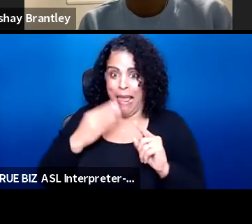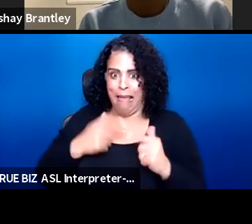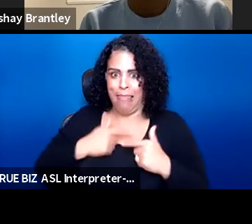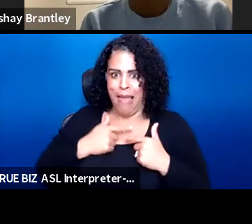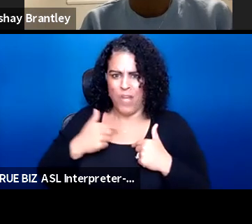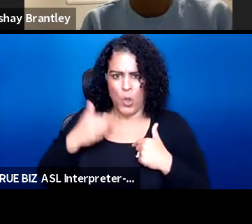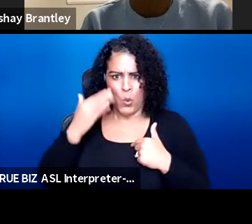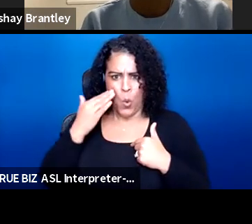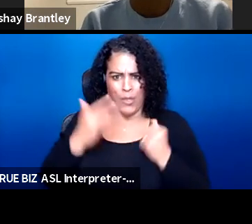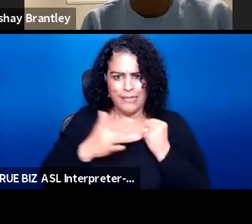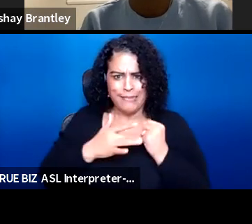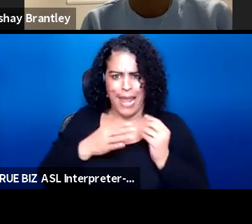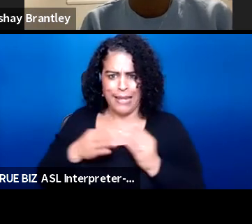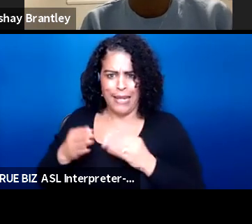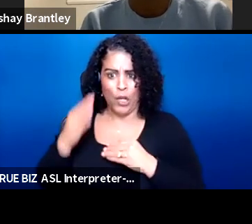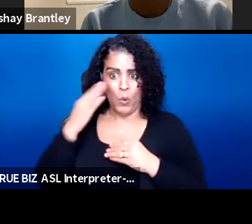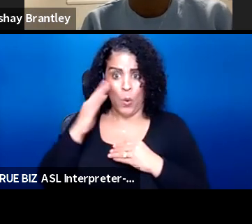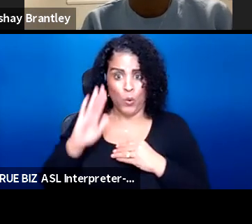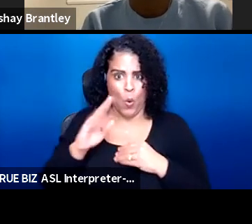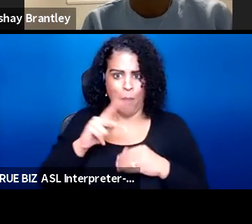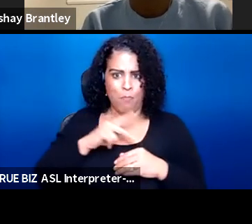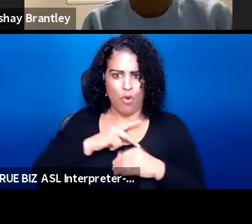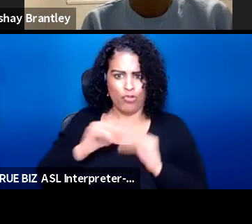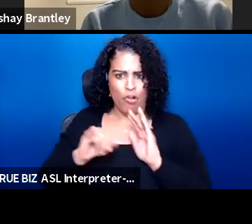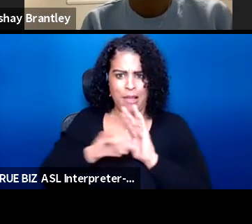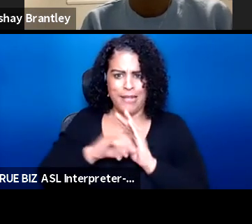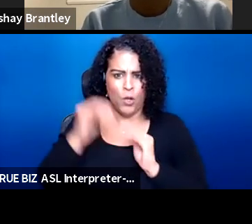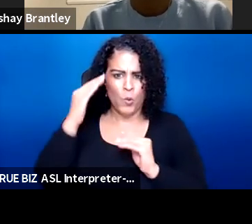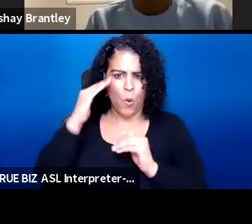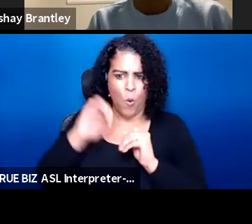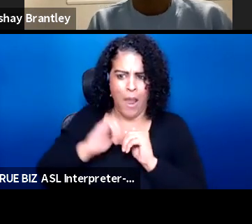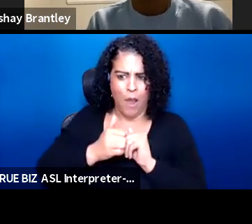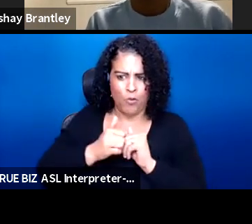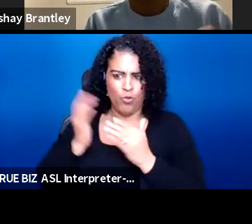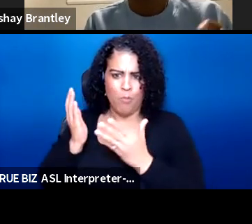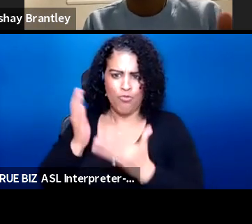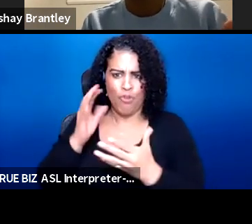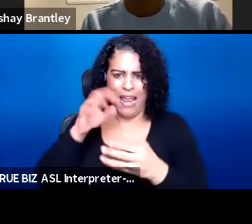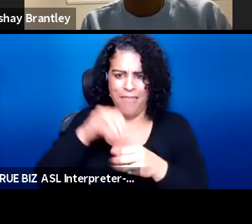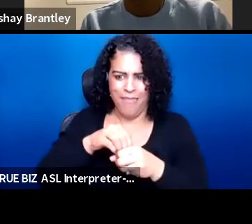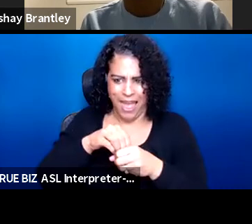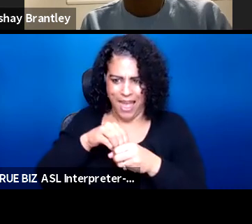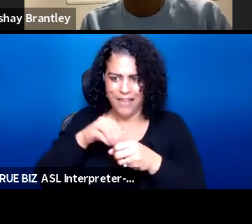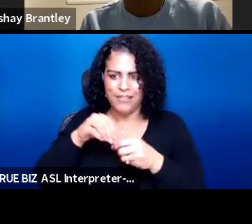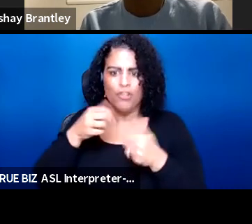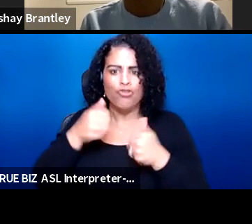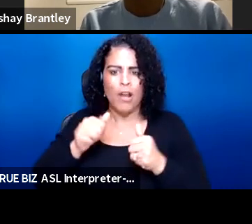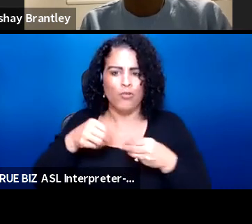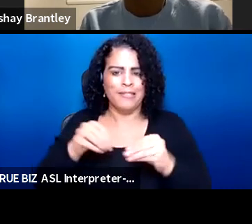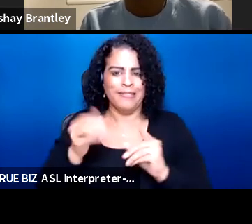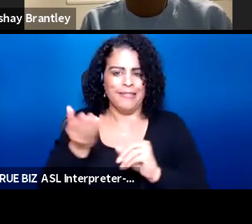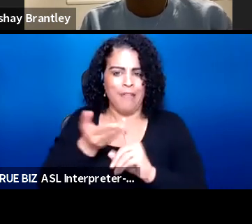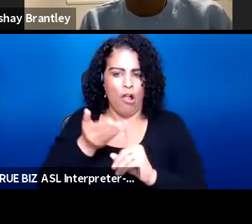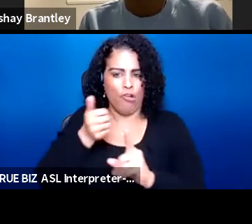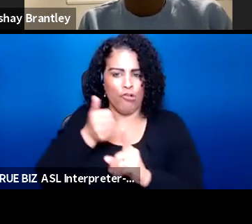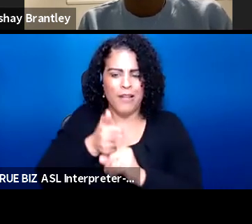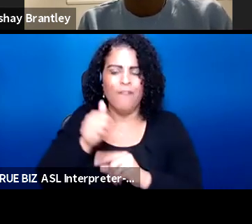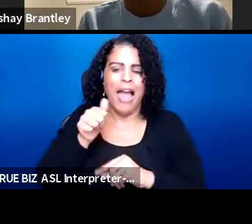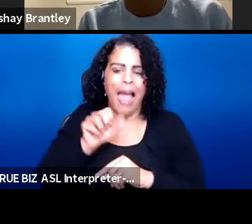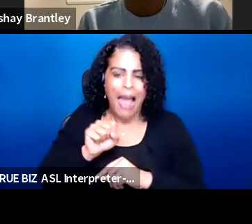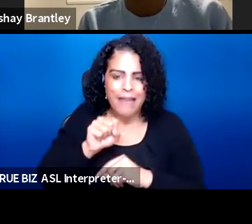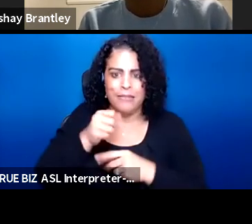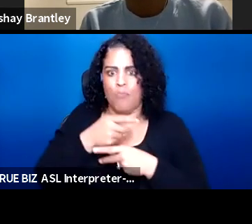technique, knowing your personal identity, and then knowing how to bring that round around and sell yourself as a product,